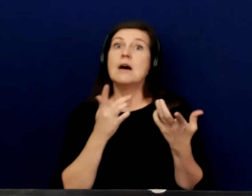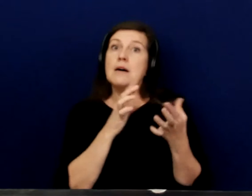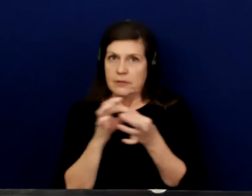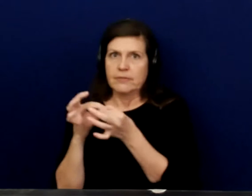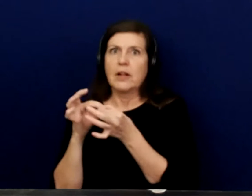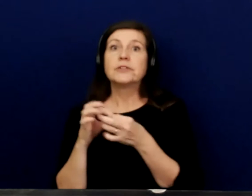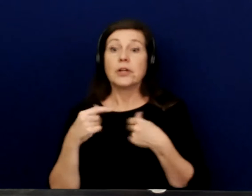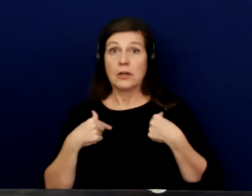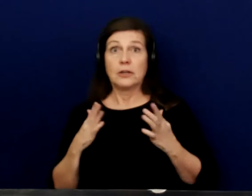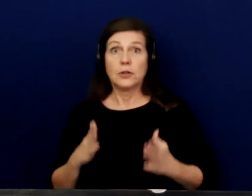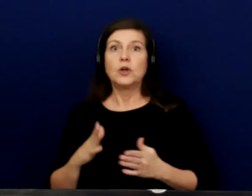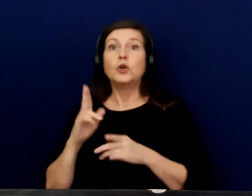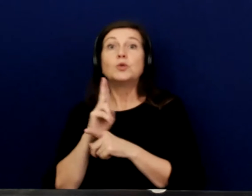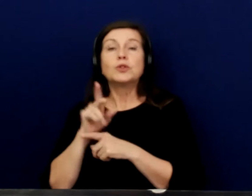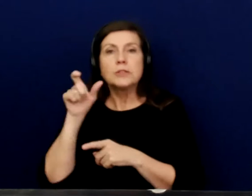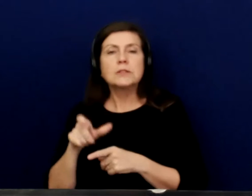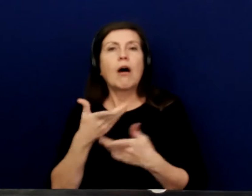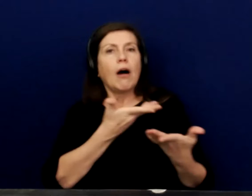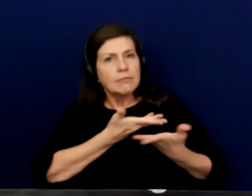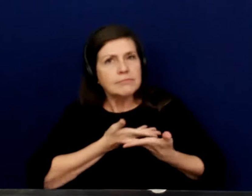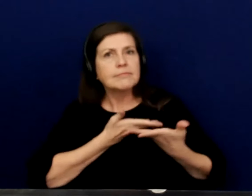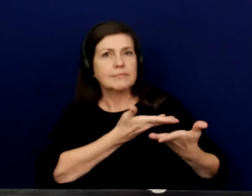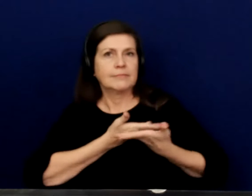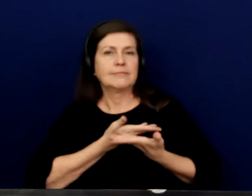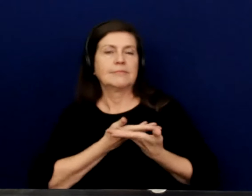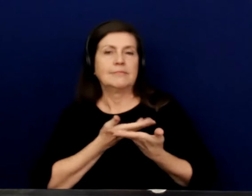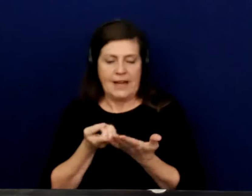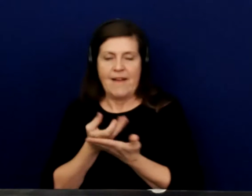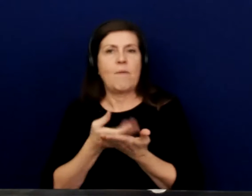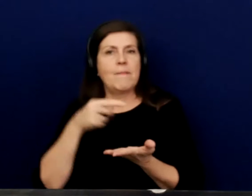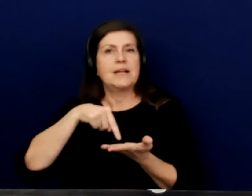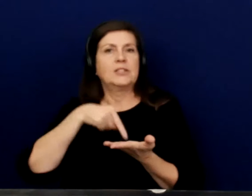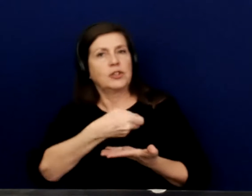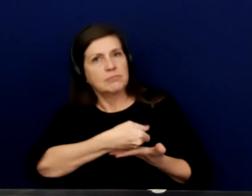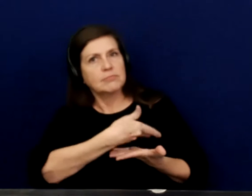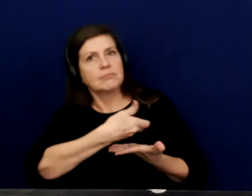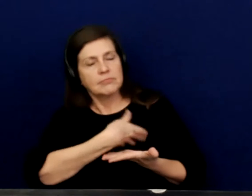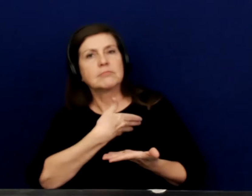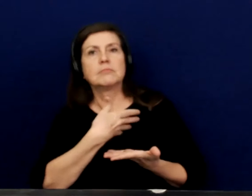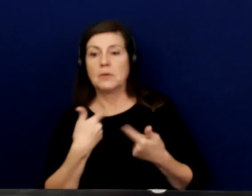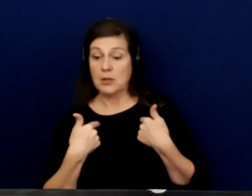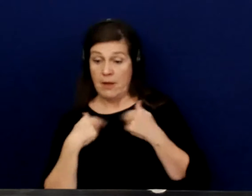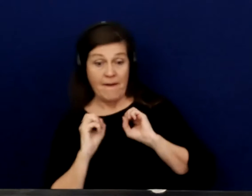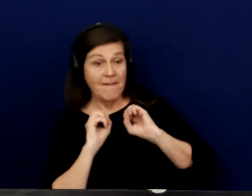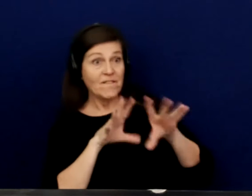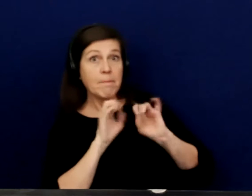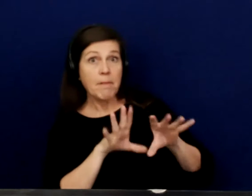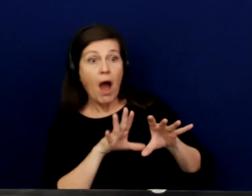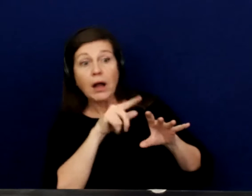throughout the whole project if possible, so that you also understand what happened with my feedback and how did